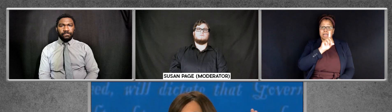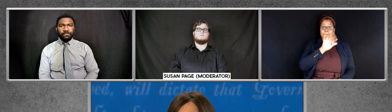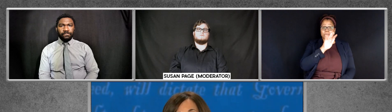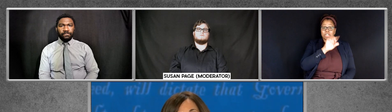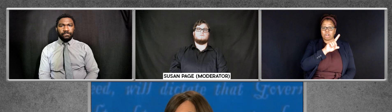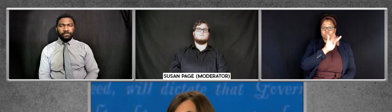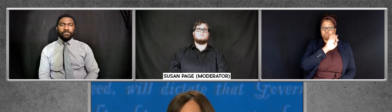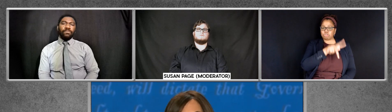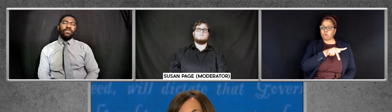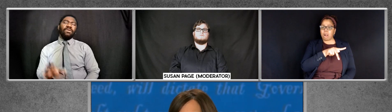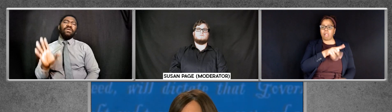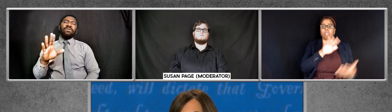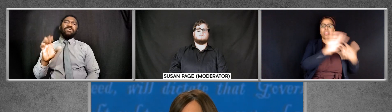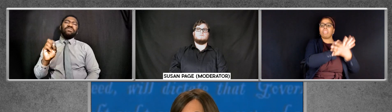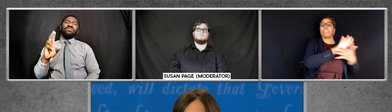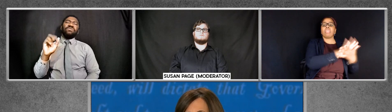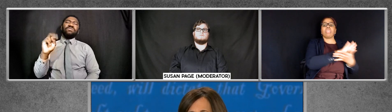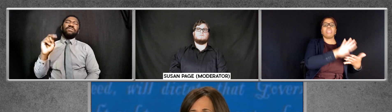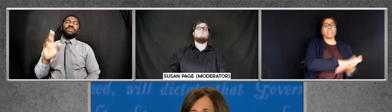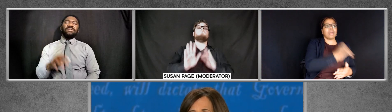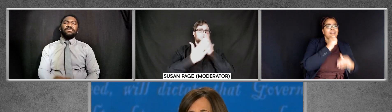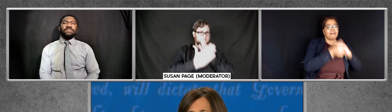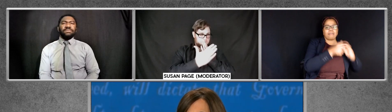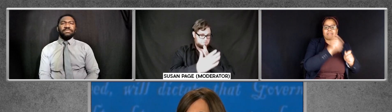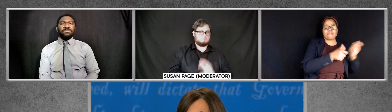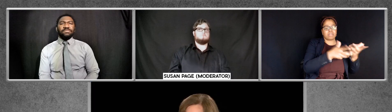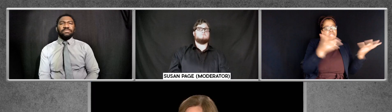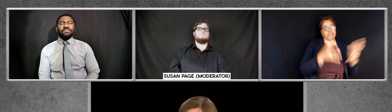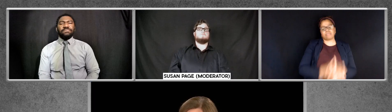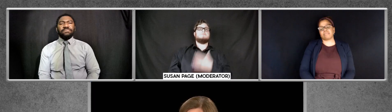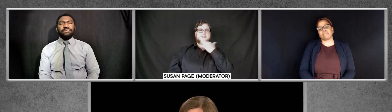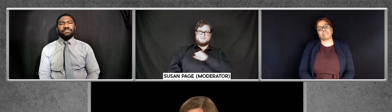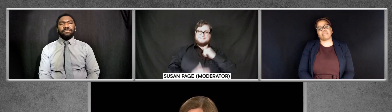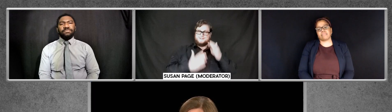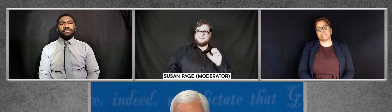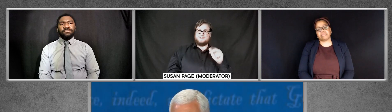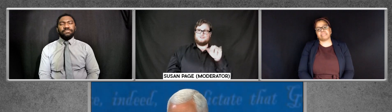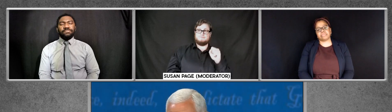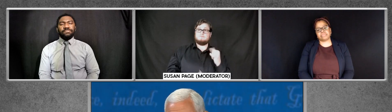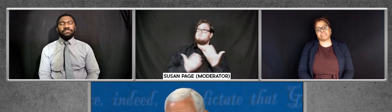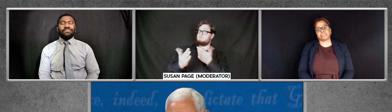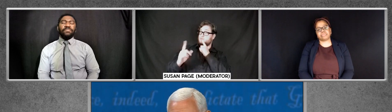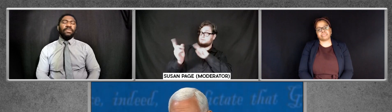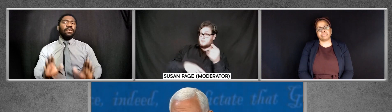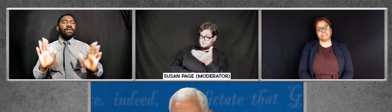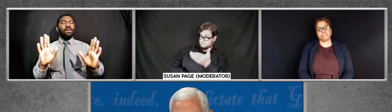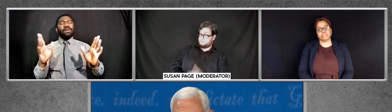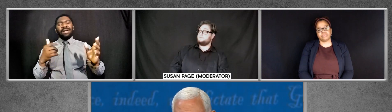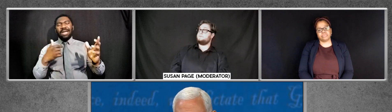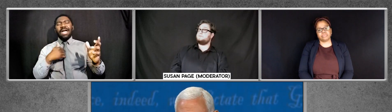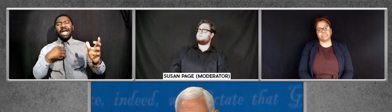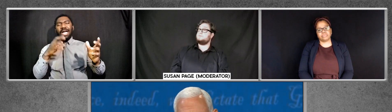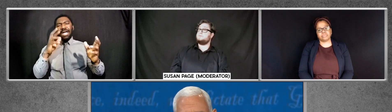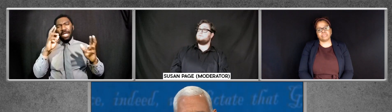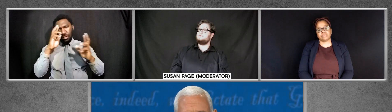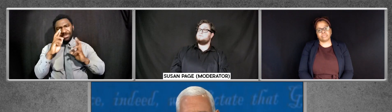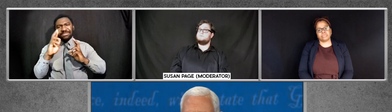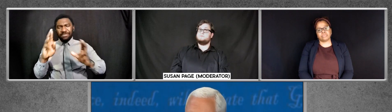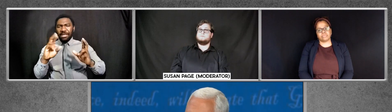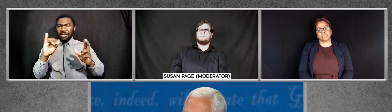been about covering up everything. Thank you, Senator Harris. I want to give you a chance to respond, Vice President. Well, look, I respect the fact that Joe Biden